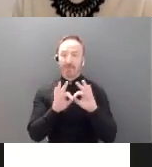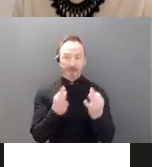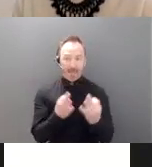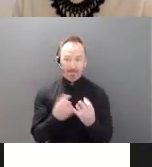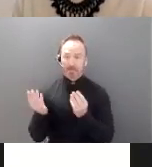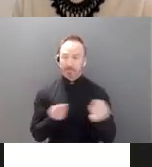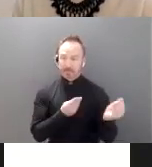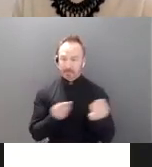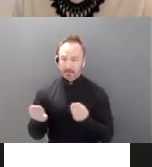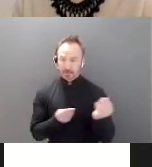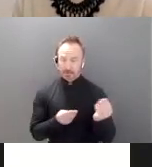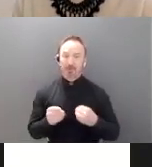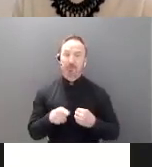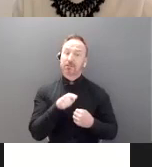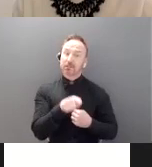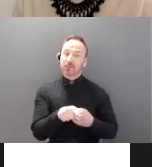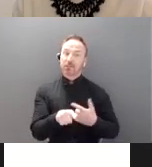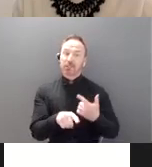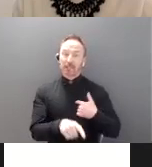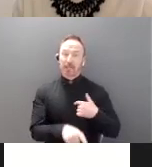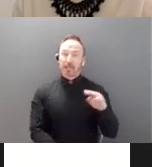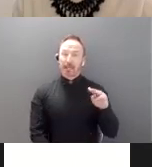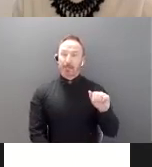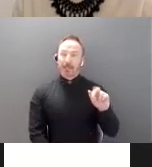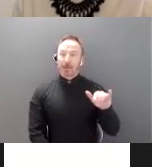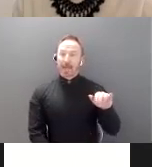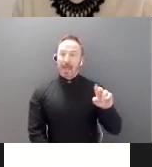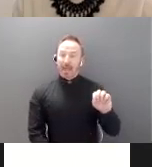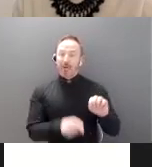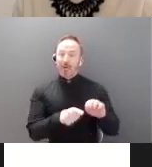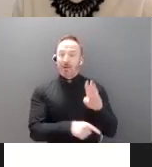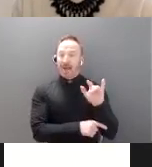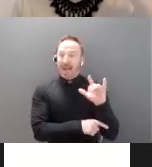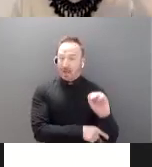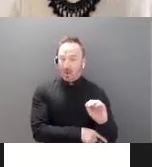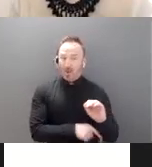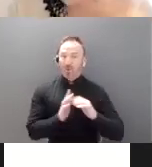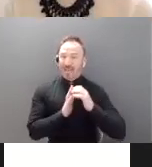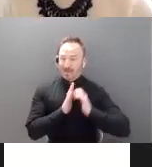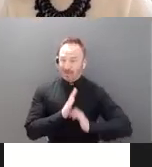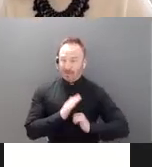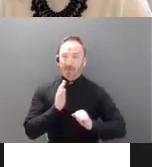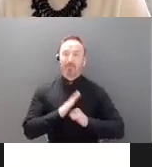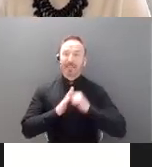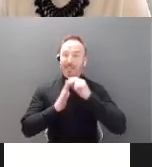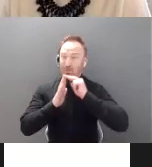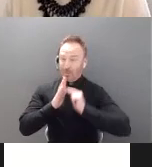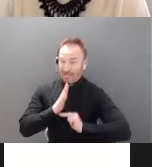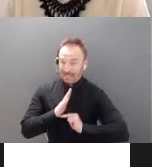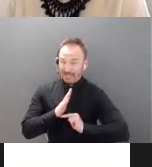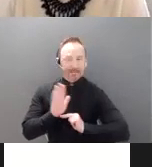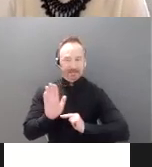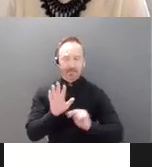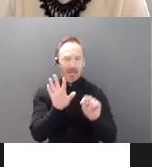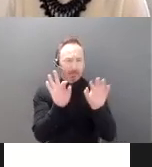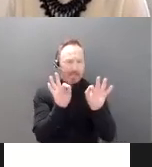Mediation. You can see Mary Ann's bio here. I will not read it all to you, but I want to pull out a few key pieces of